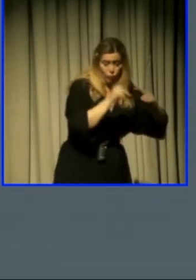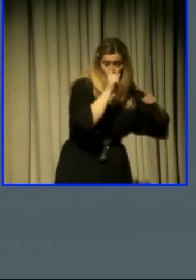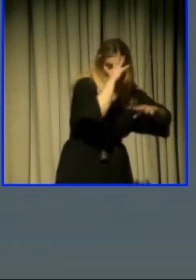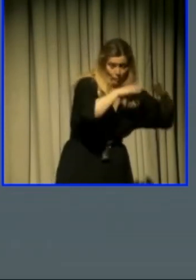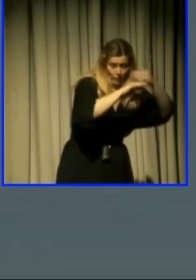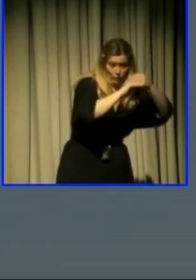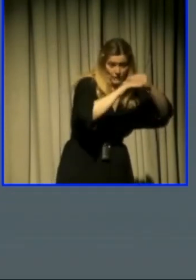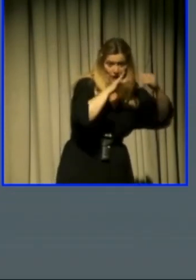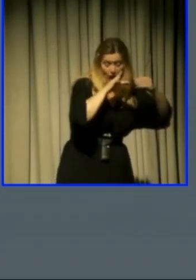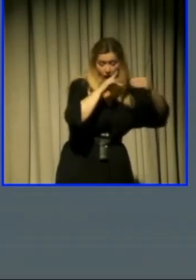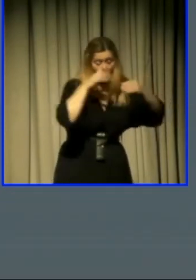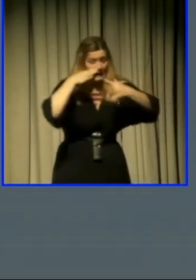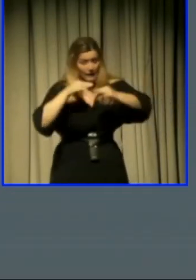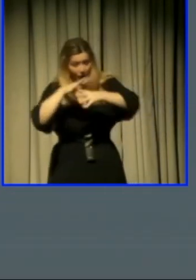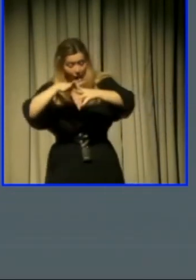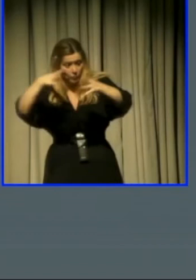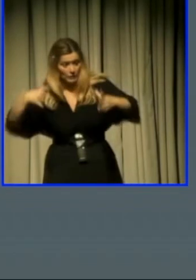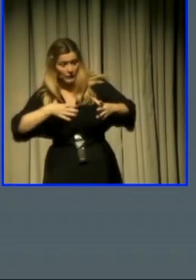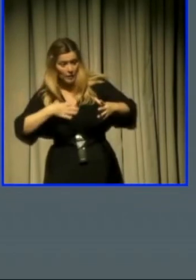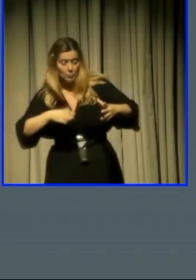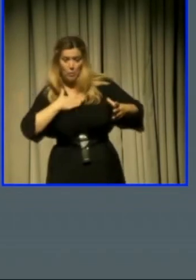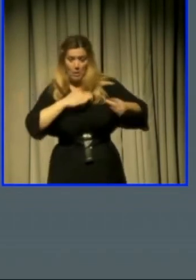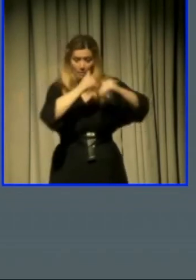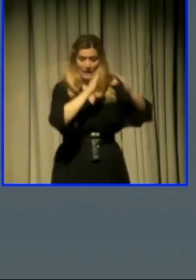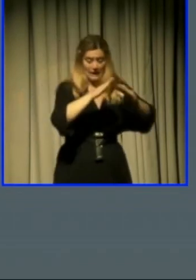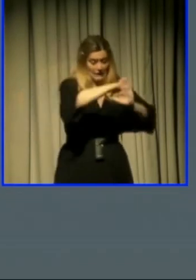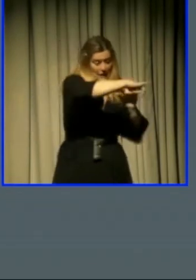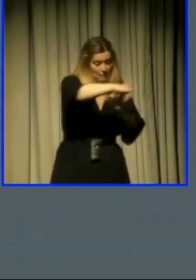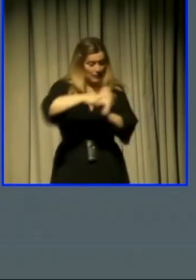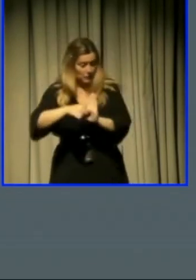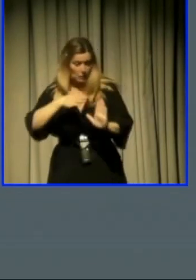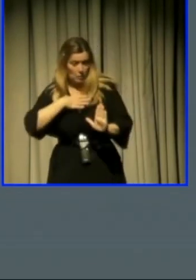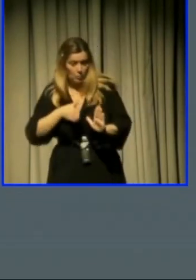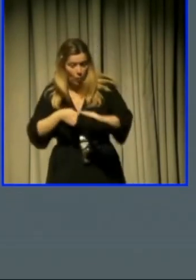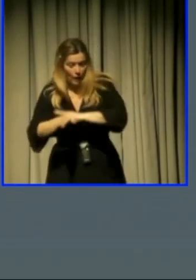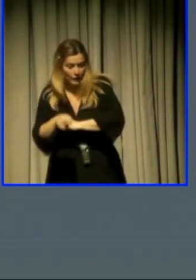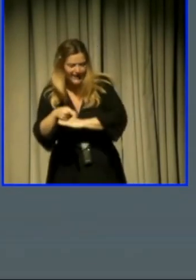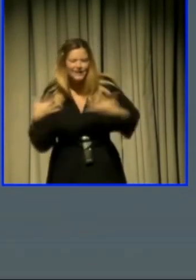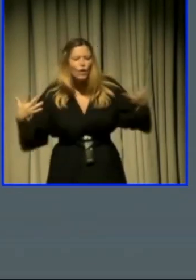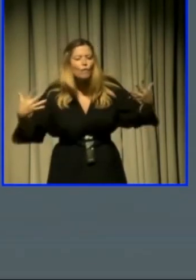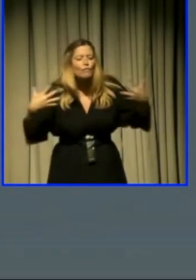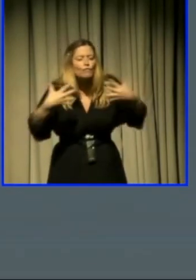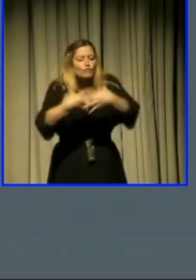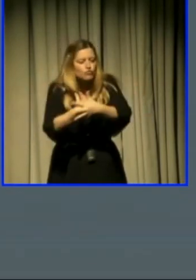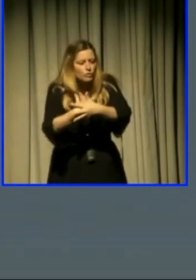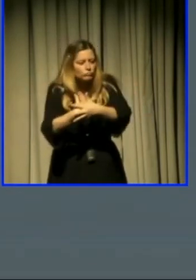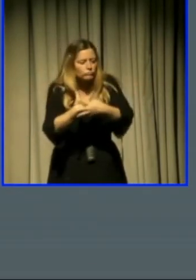home, around your surroundings. So it's a merge of the sort of physical and online